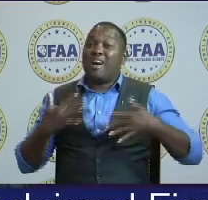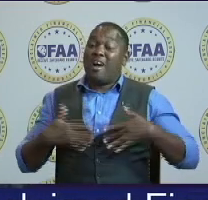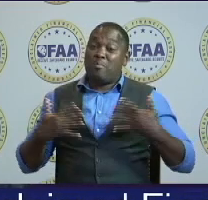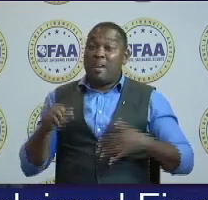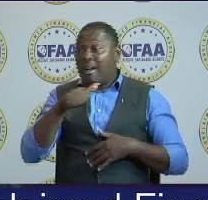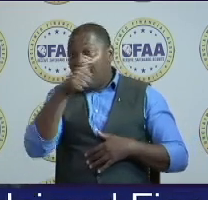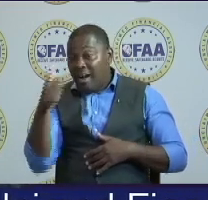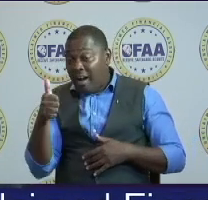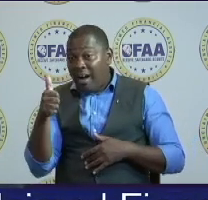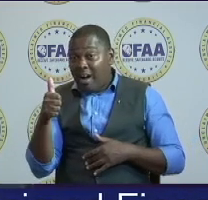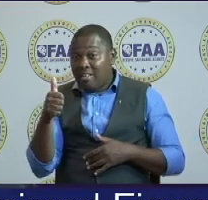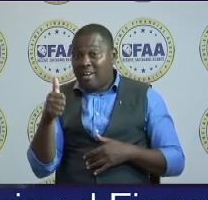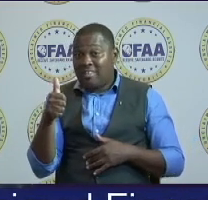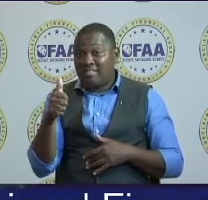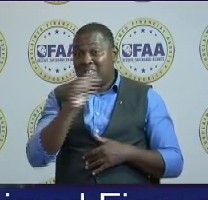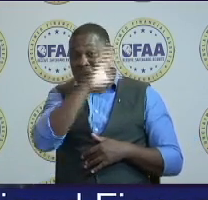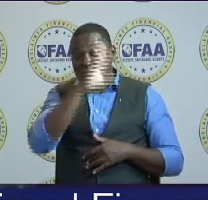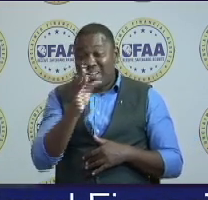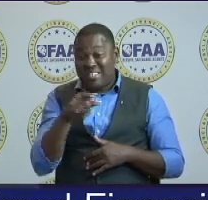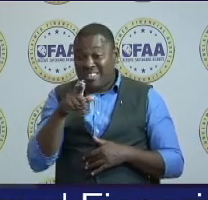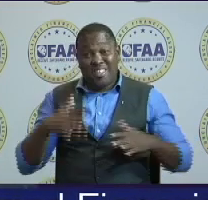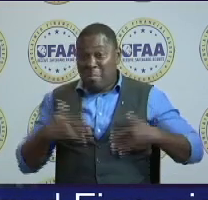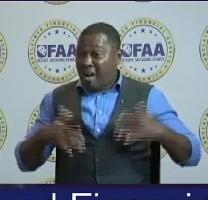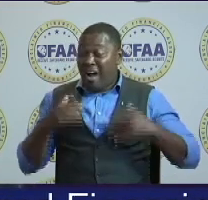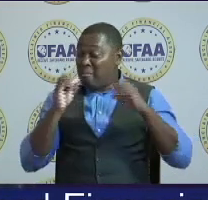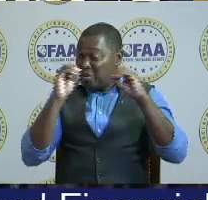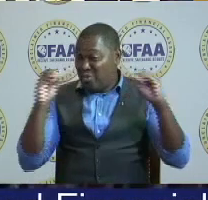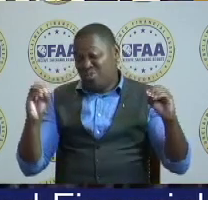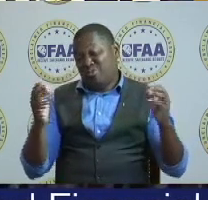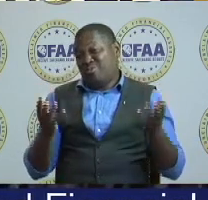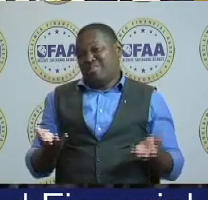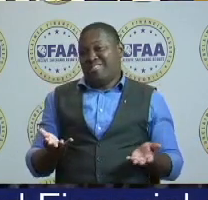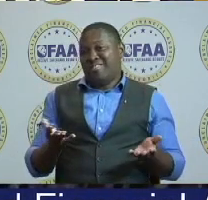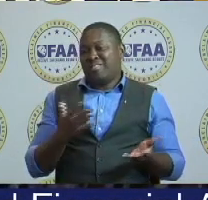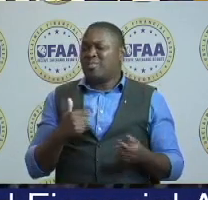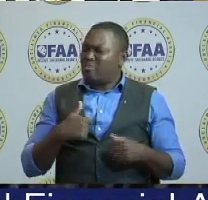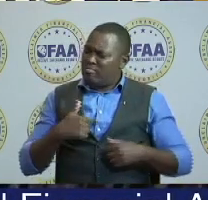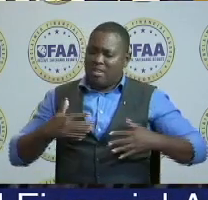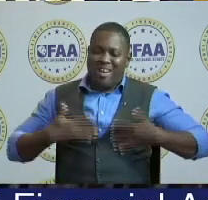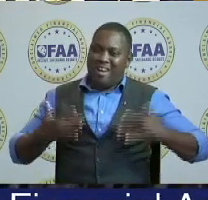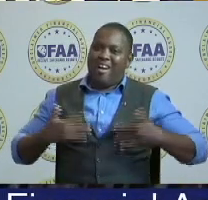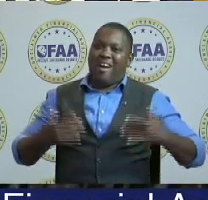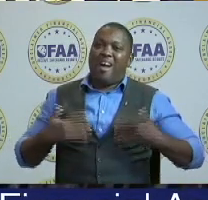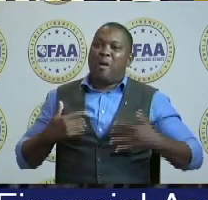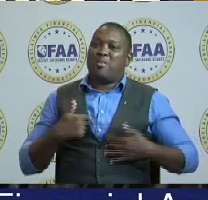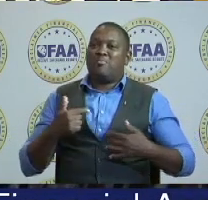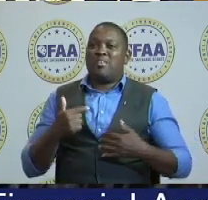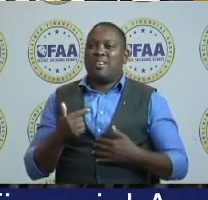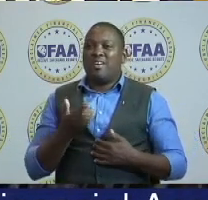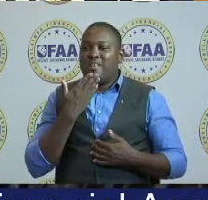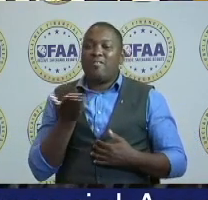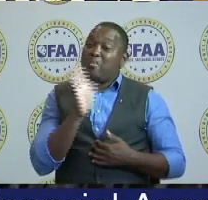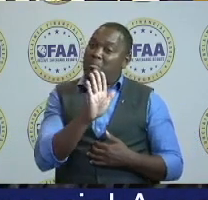AD is not clear, but statistically speaking, it means they are not happy. So, but we appreciate it. It's a learning lesson, and